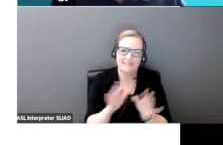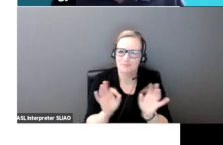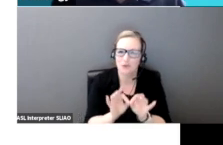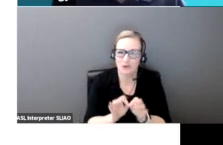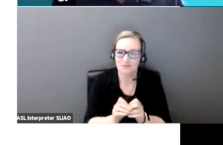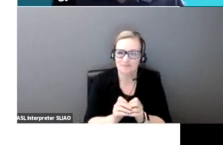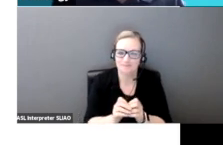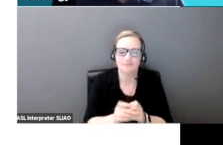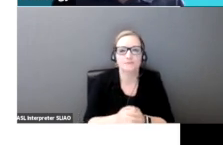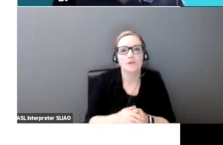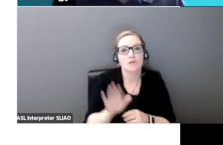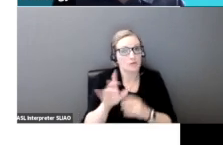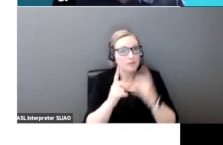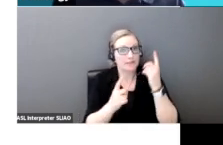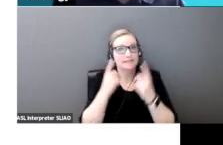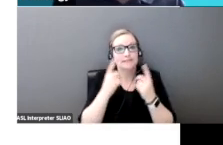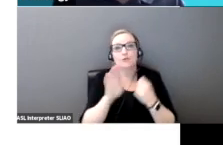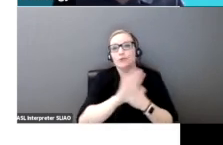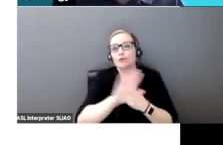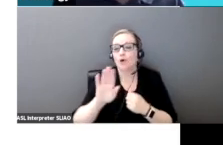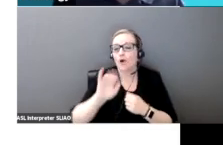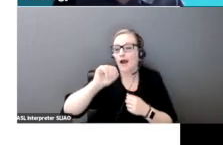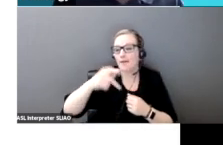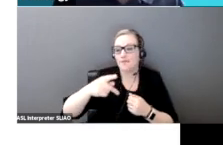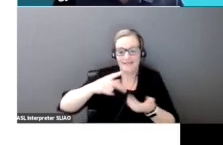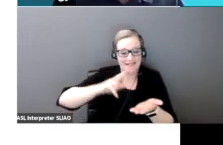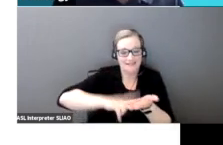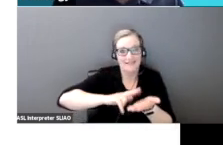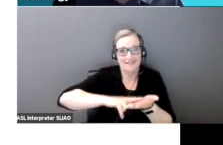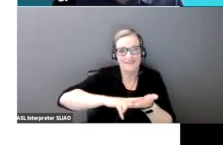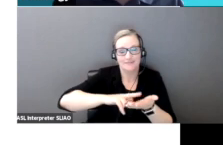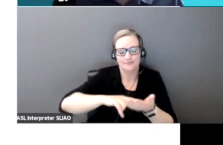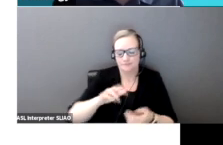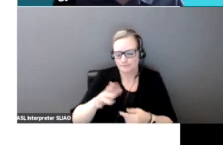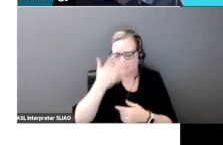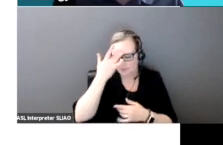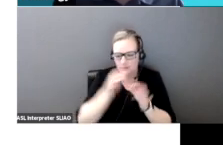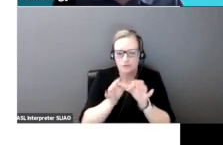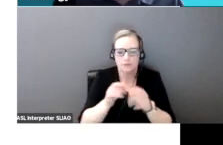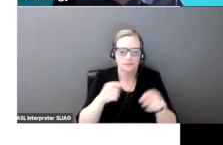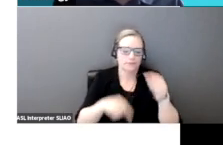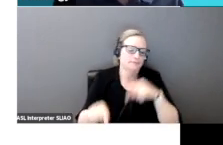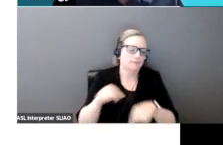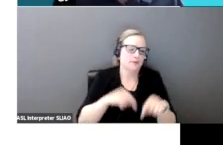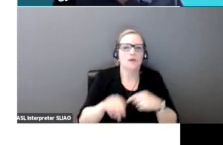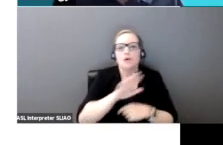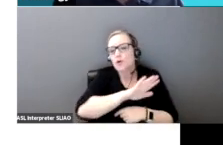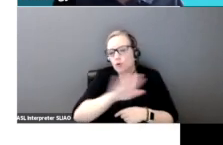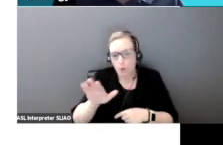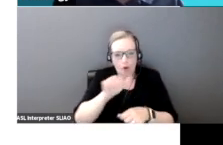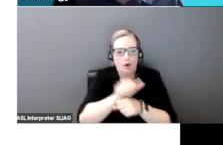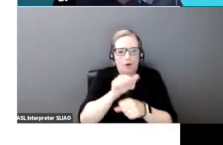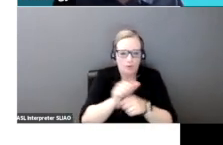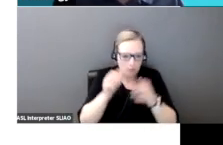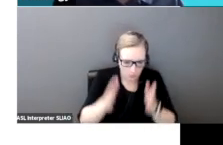Consider IP in your contract. So make sure your employee contracts, software licenses, your sales agreements, make sure